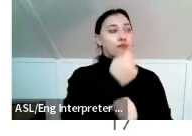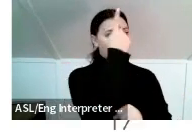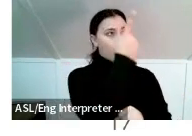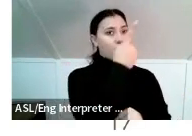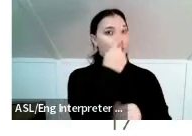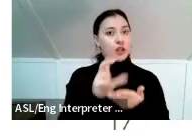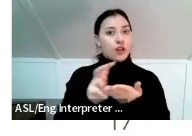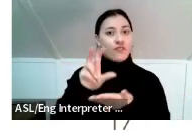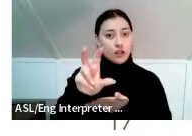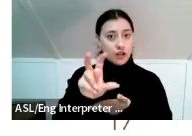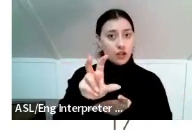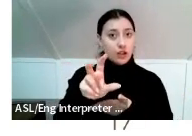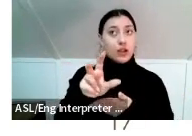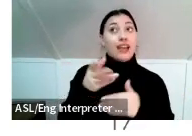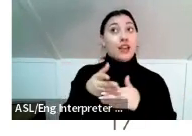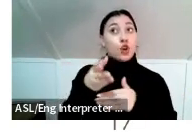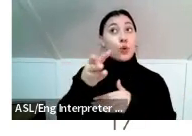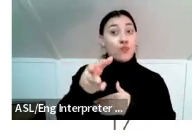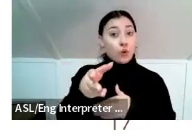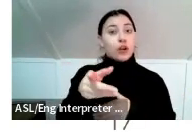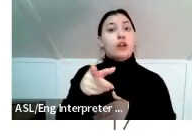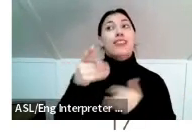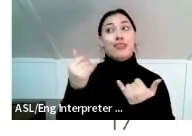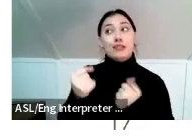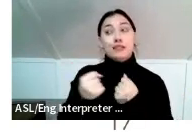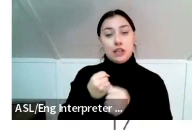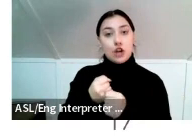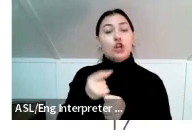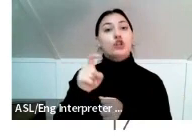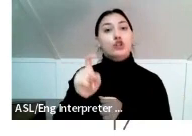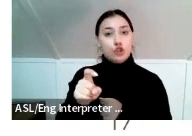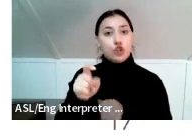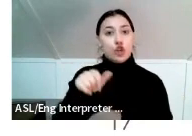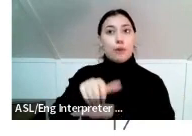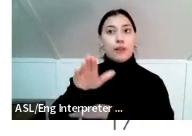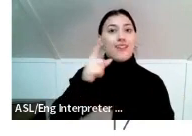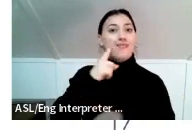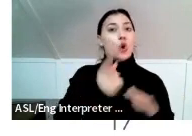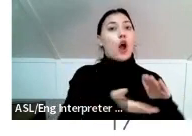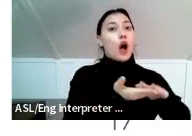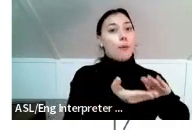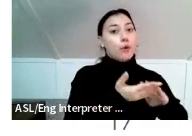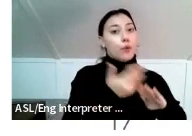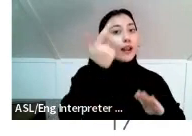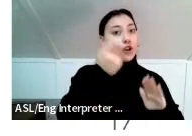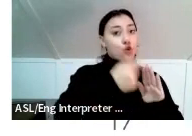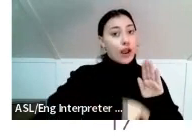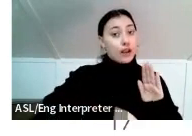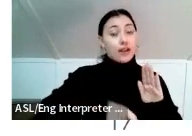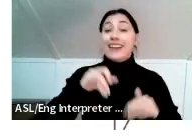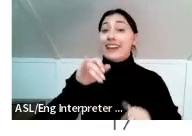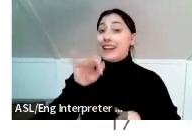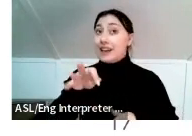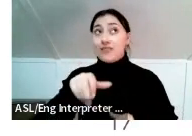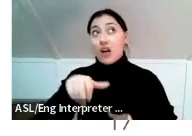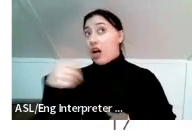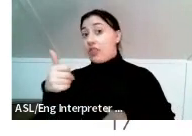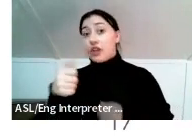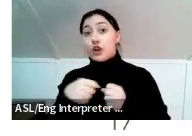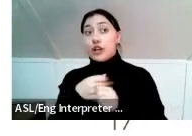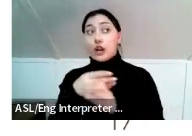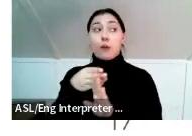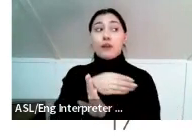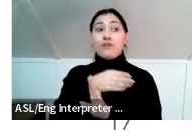for operating grants for organizations this year. If it is any other year than FY24, you should hold